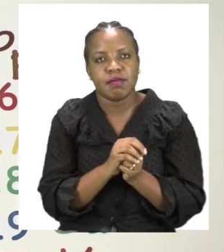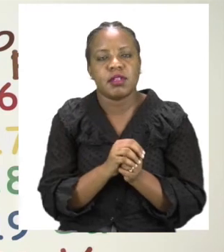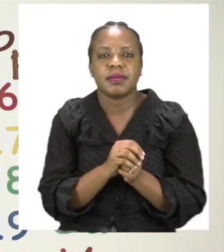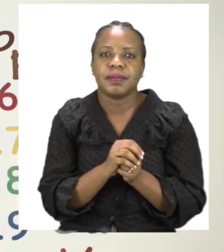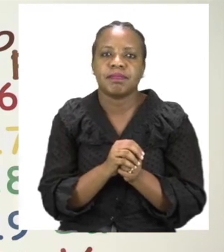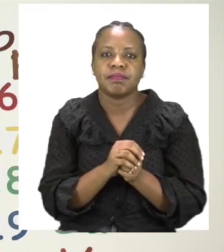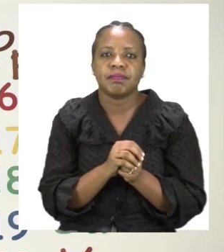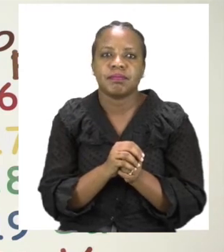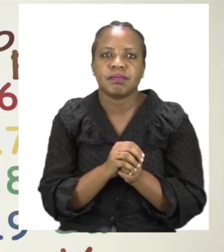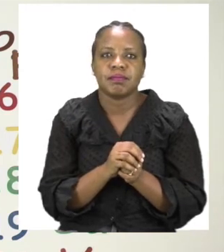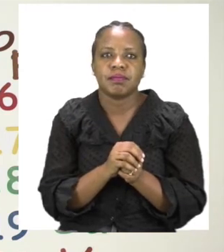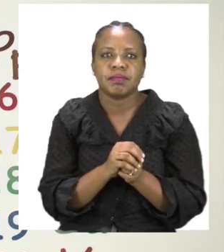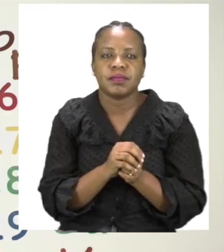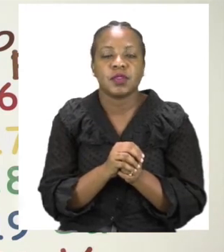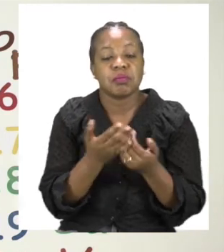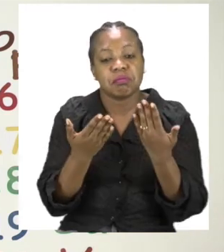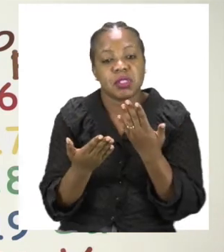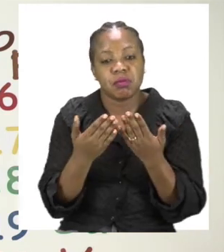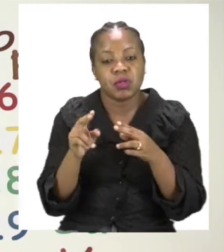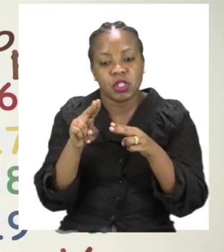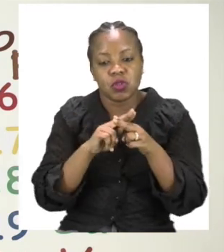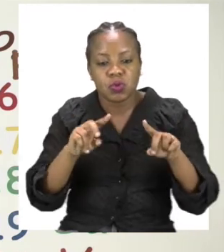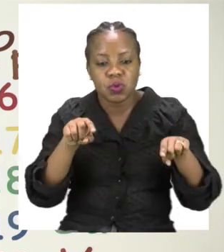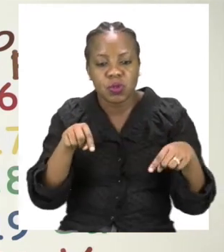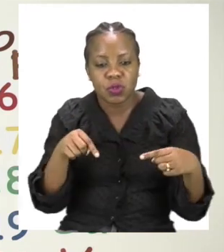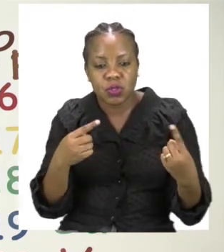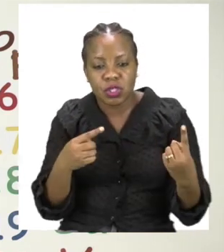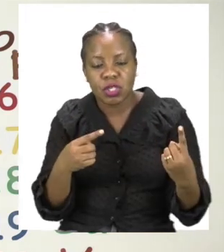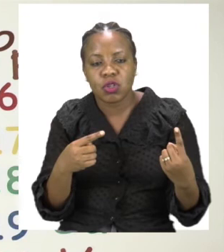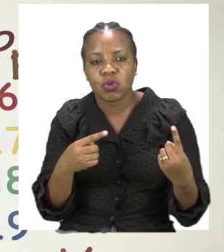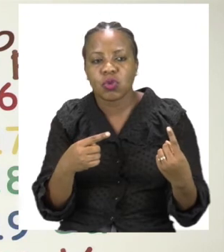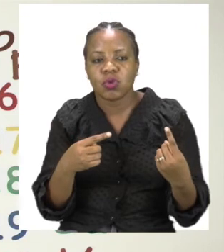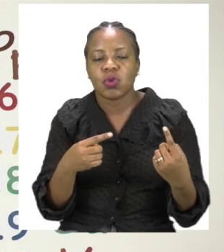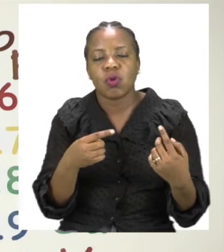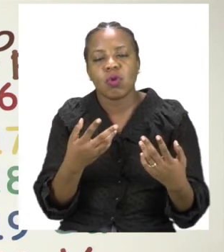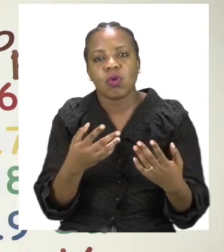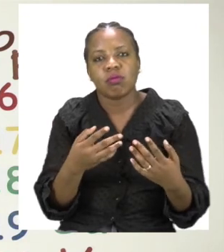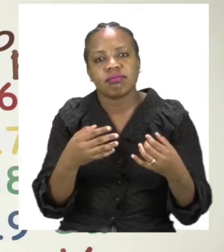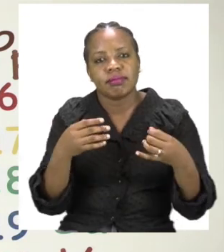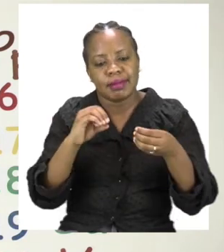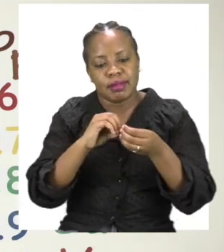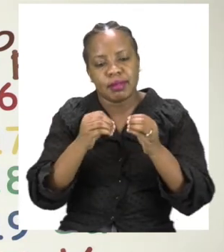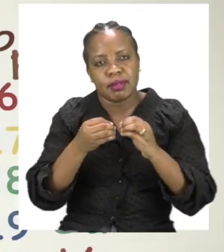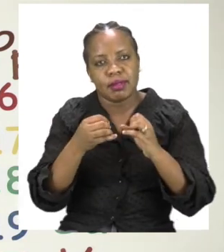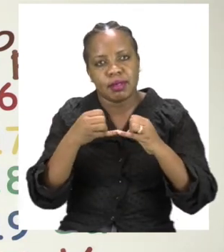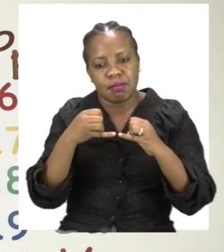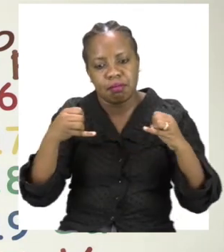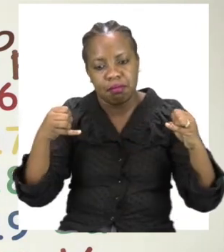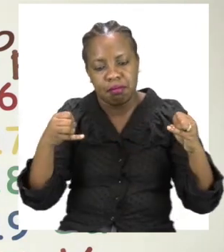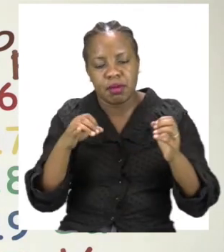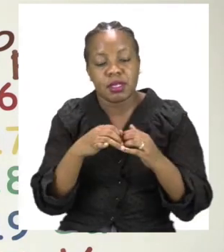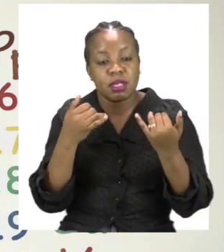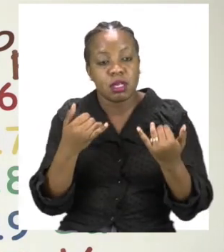counters or your number line or your fingers. In this case, we are going to use counters.